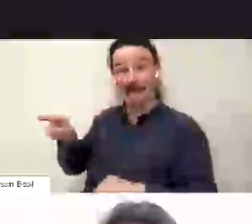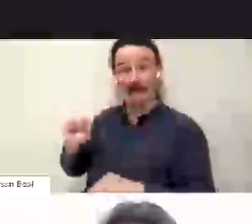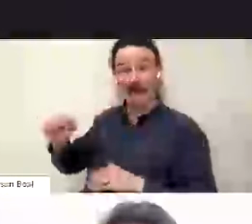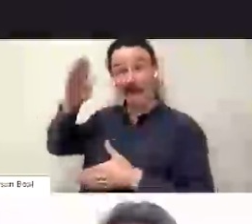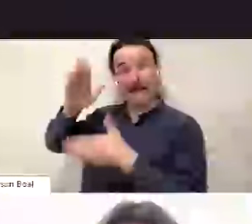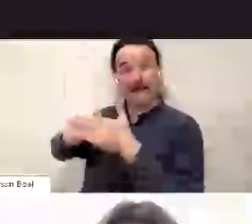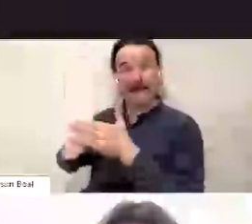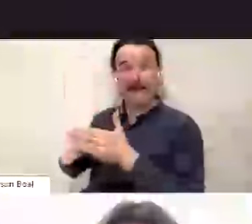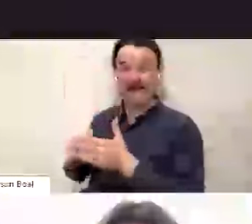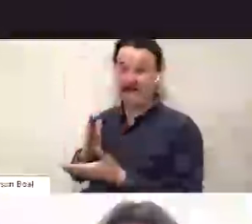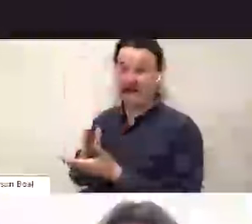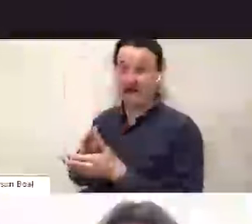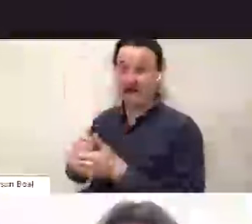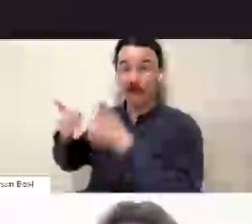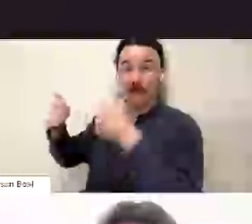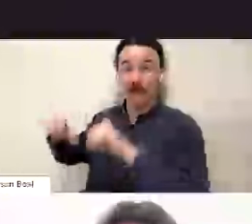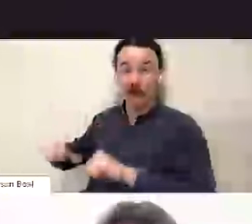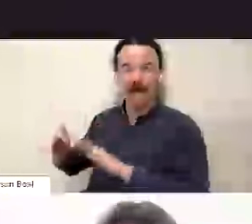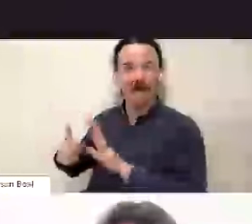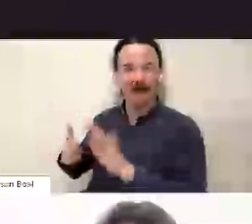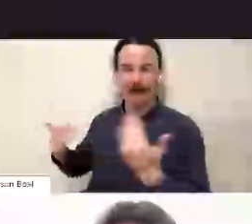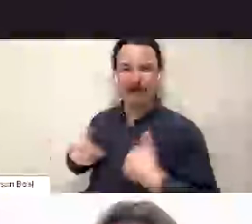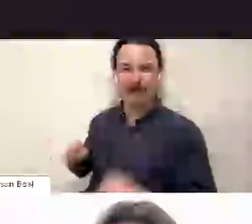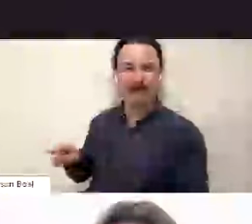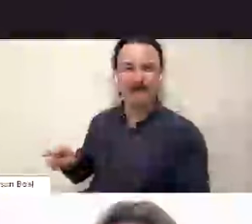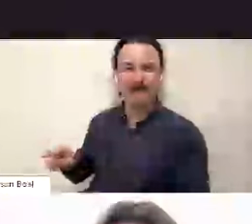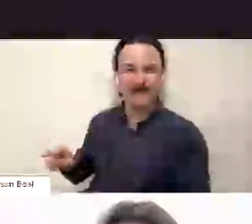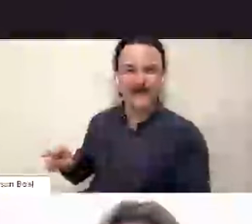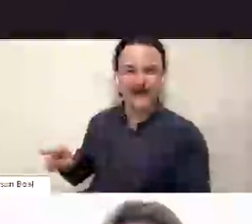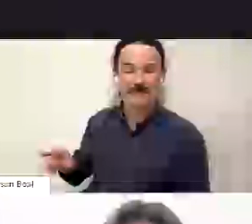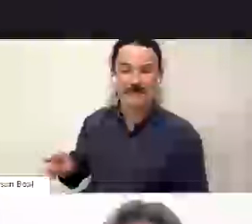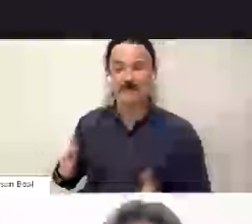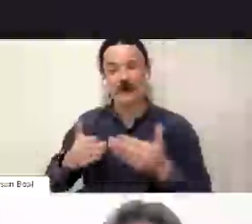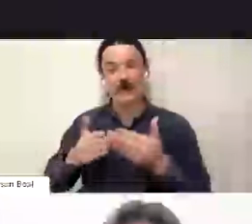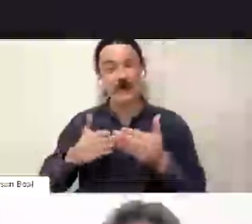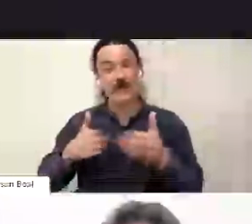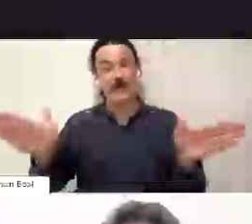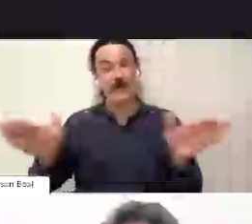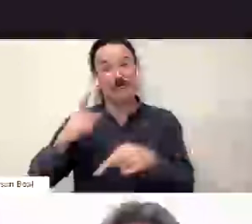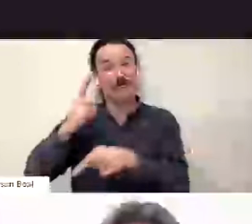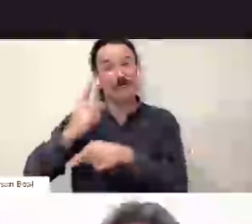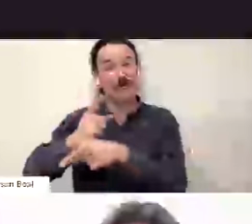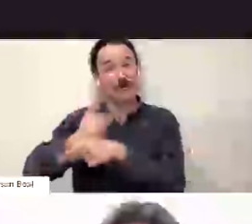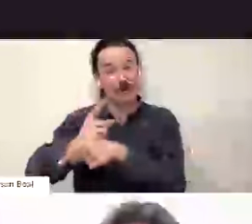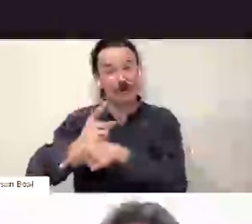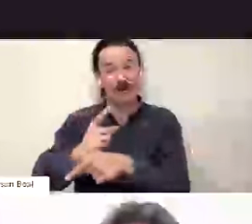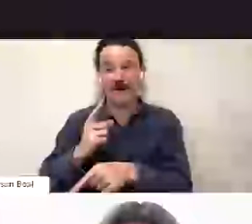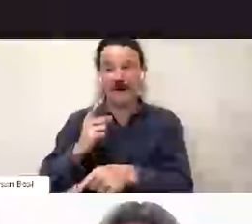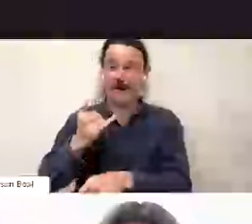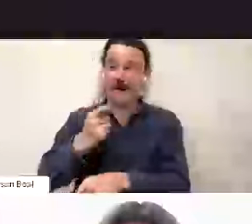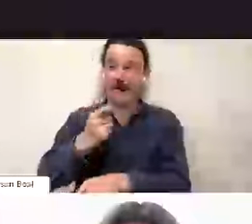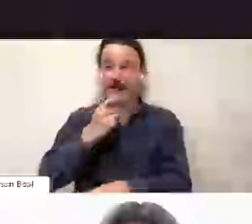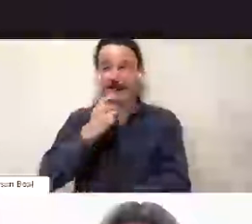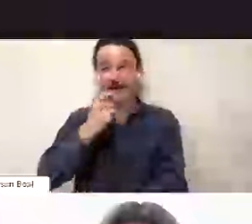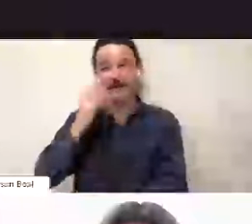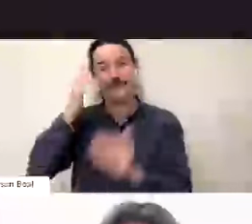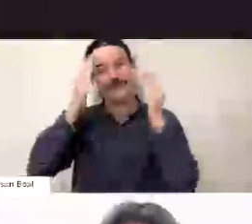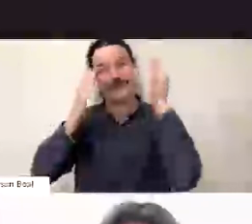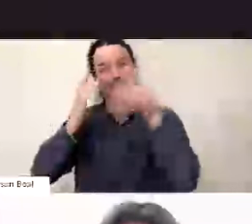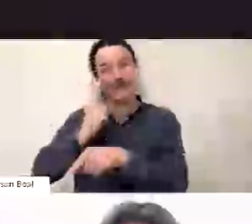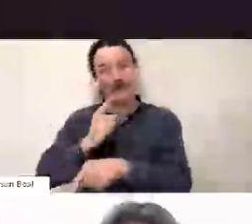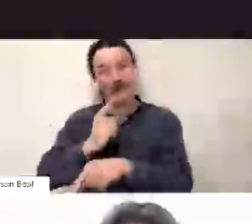Generally speaking, I'm generalizing and maybe romanticizing a bit, but in Western